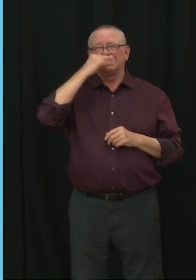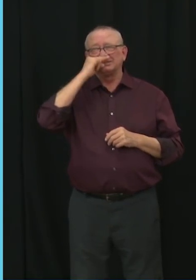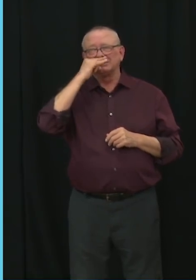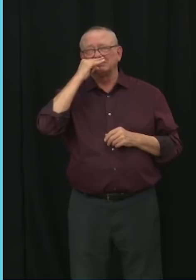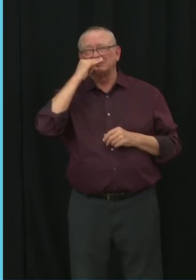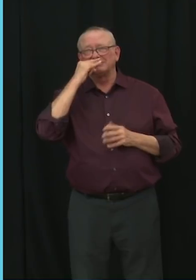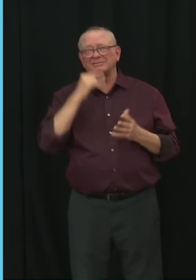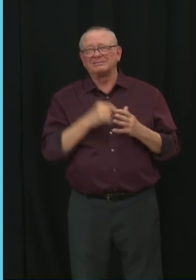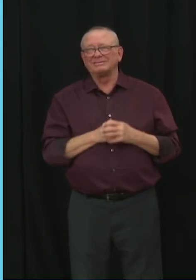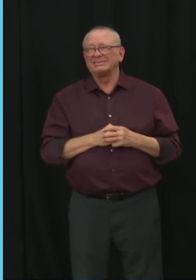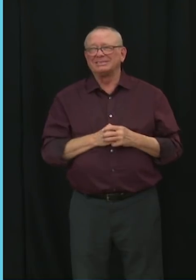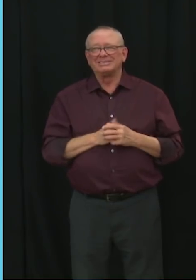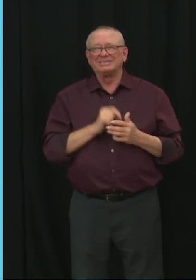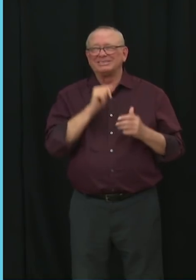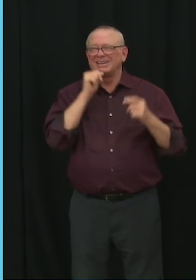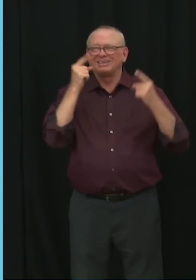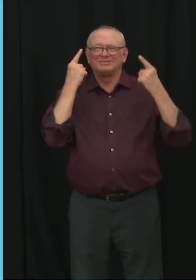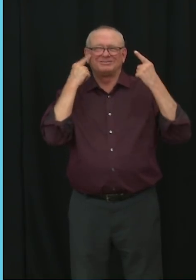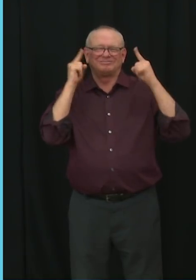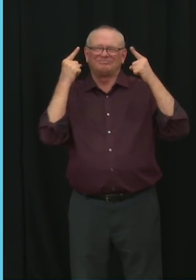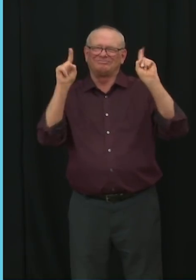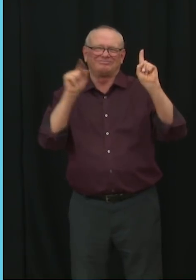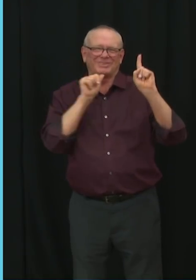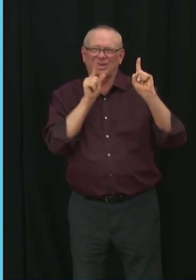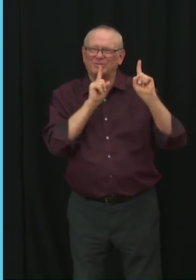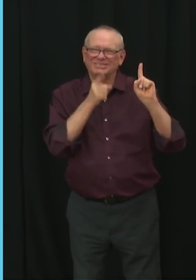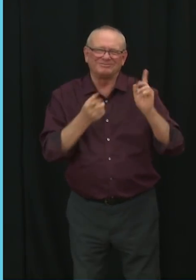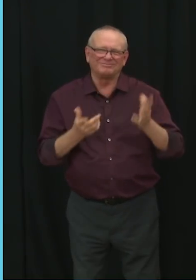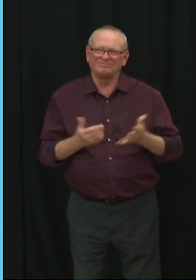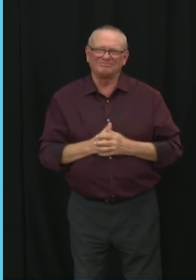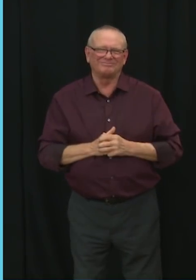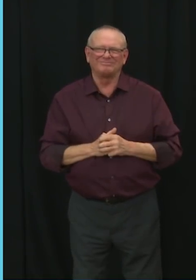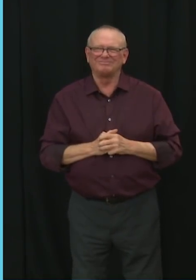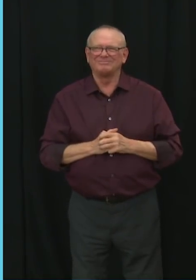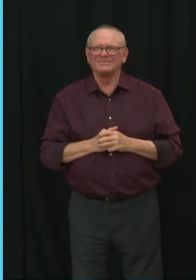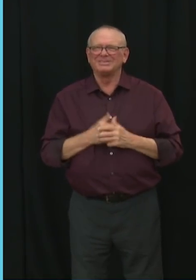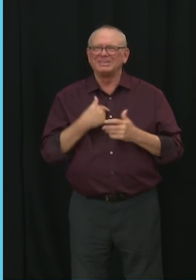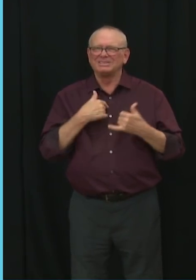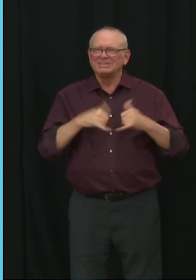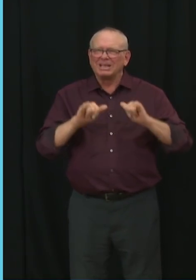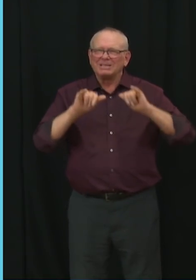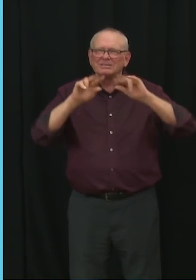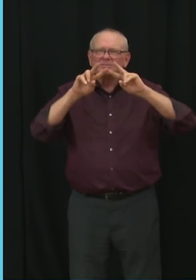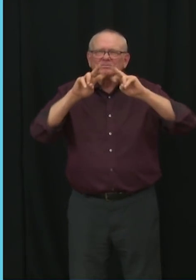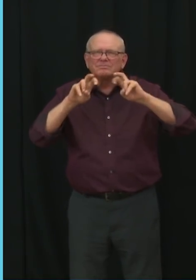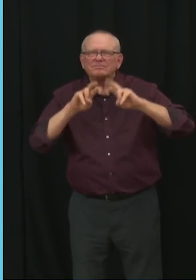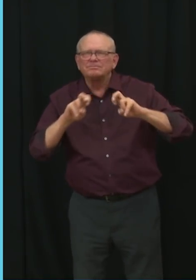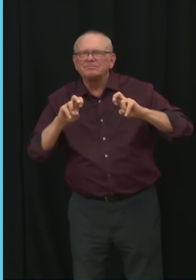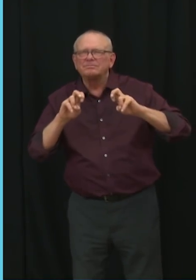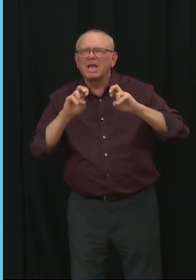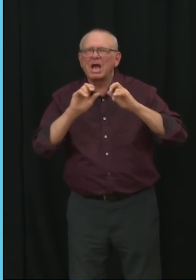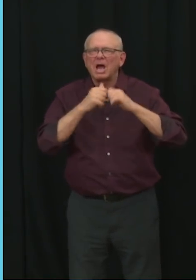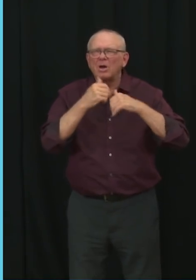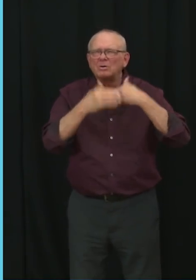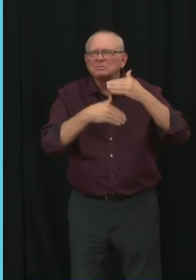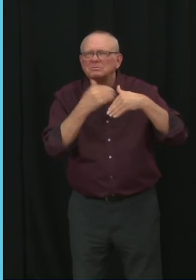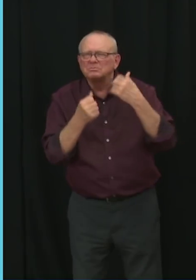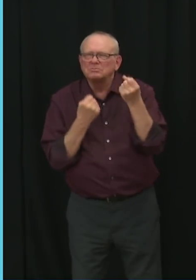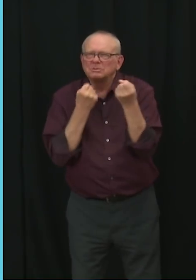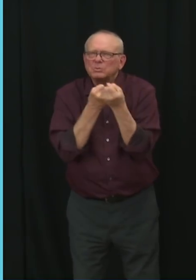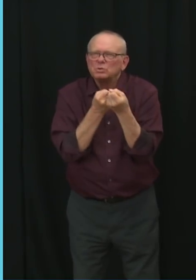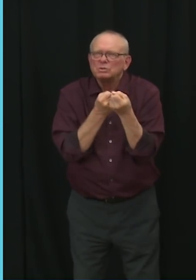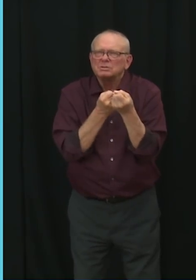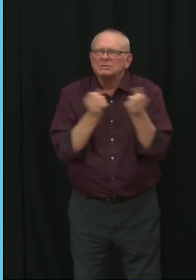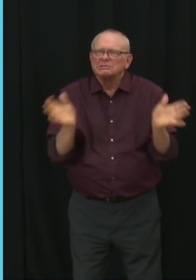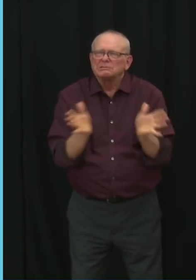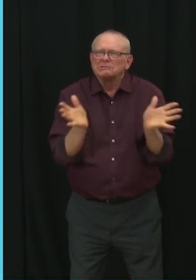the rate. But again, we'll take a look at the various different approaches over the coming weeks to be able to support vaccination, because this is going